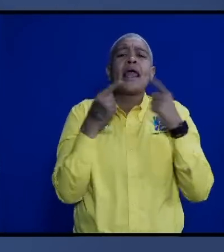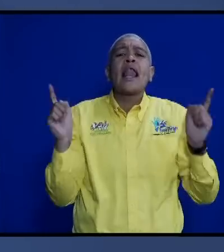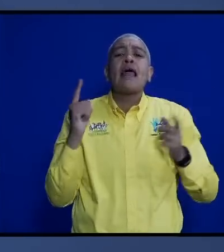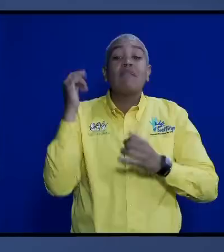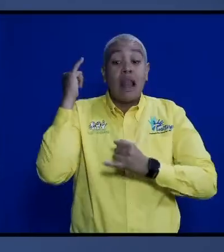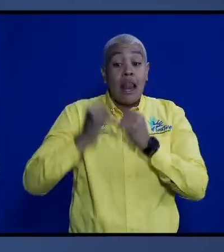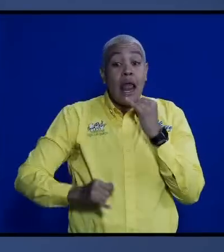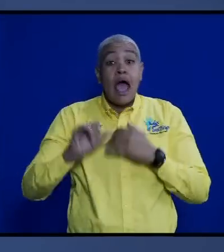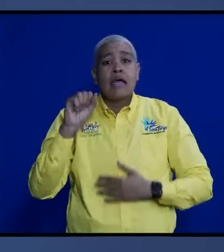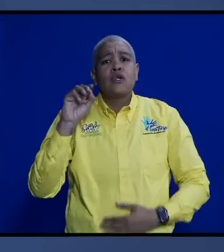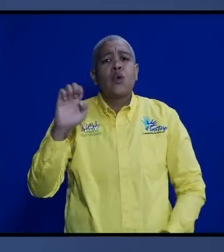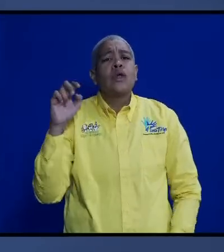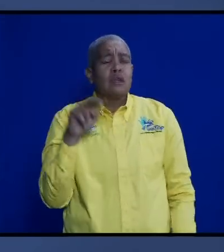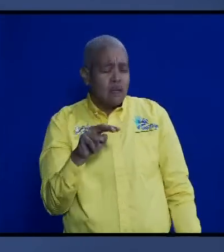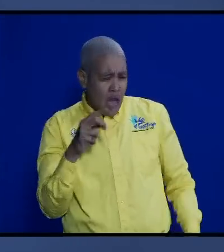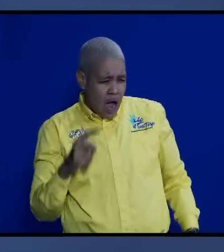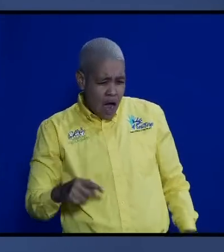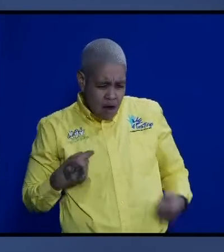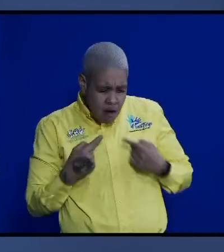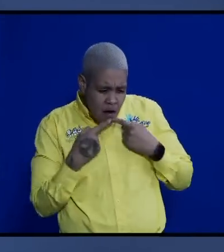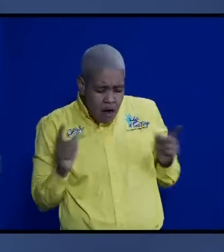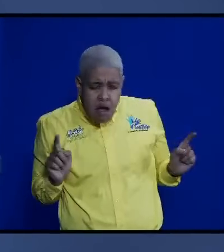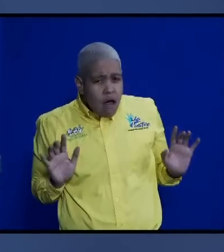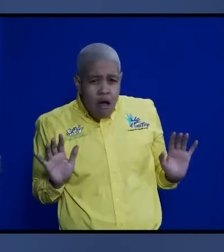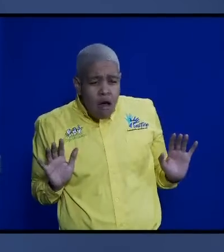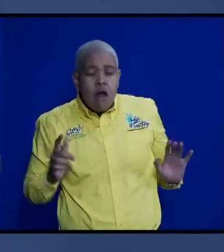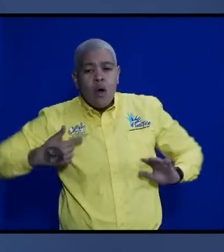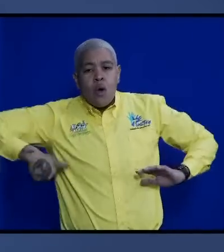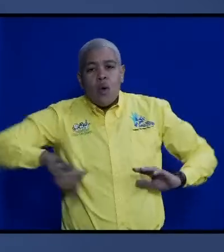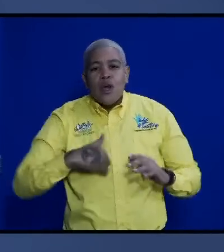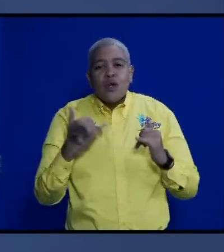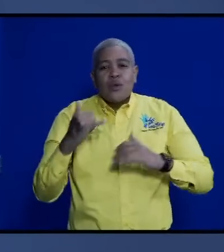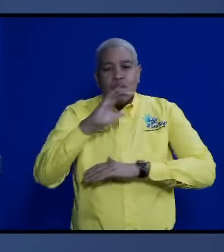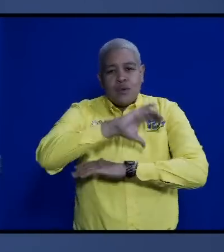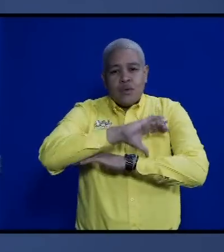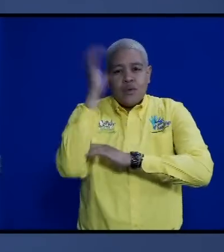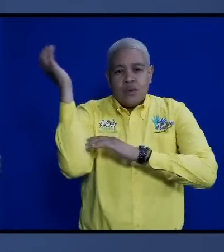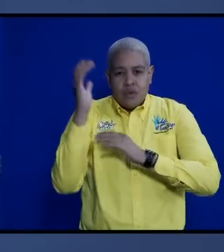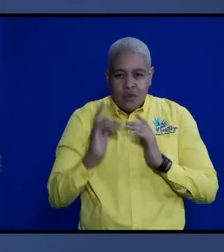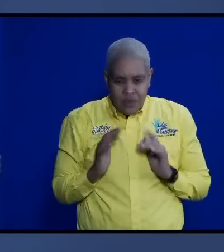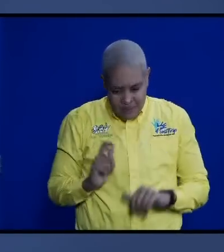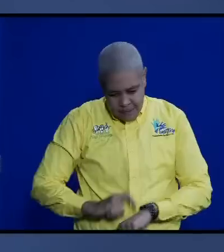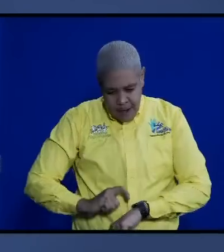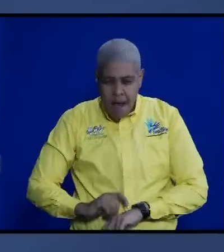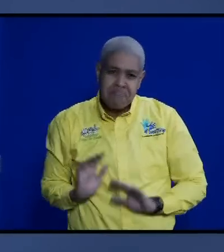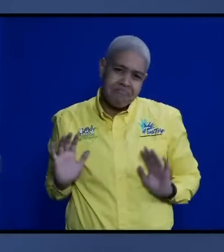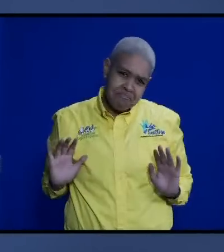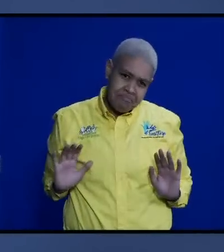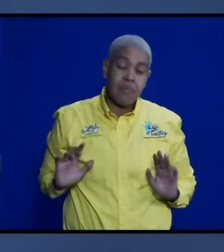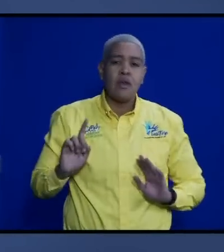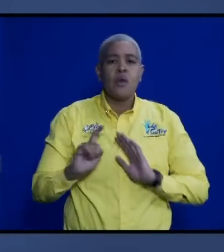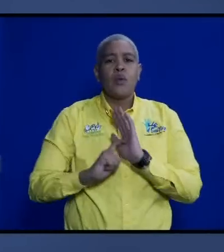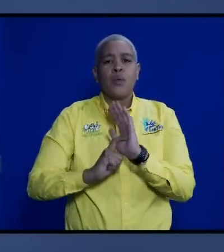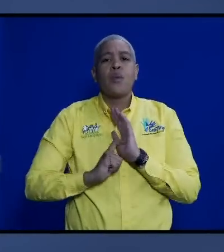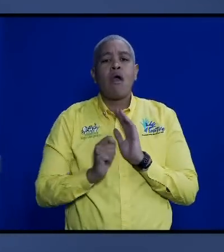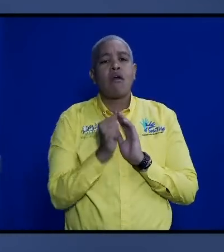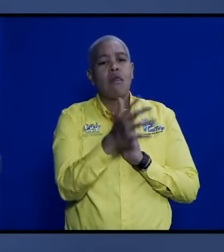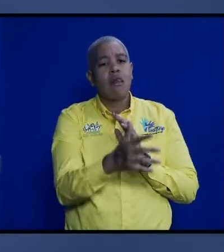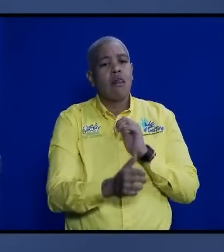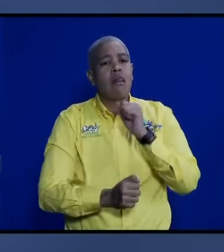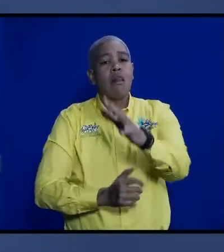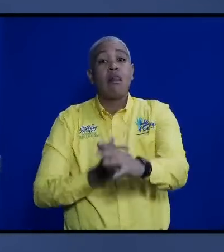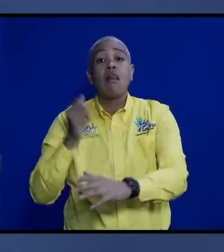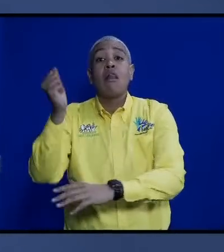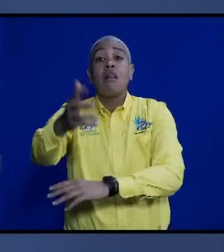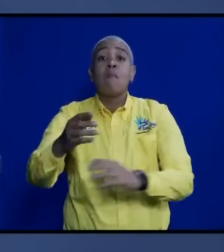last state of public emergency, we are in the festive season, and this requires the deployment of